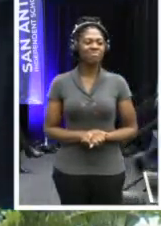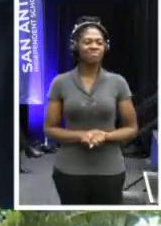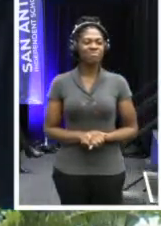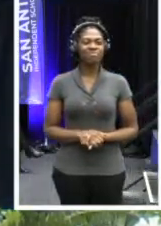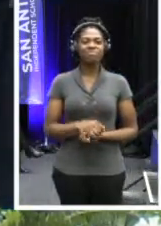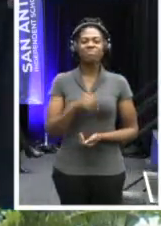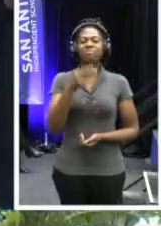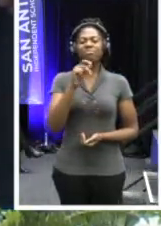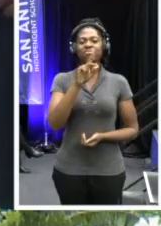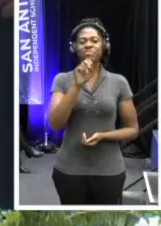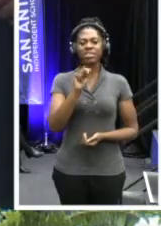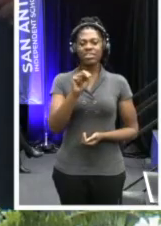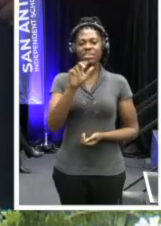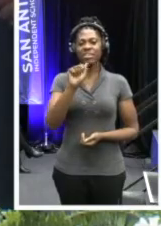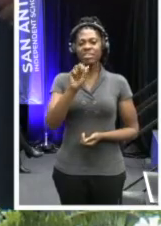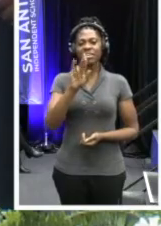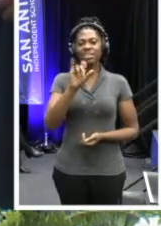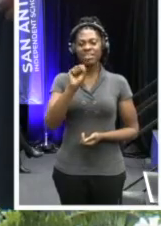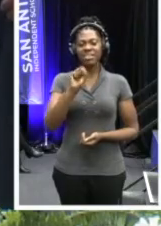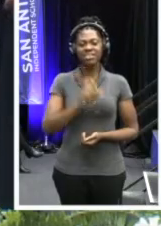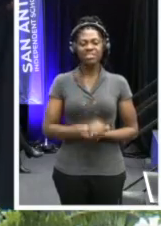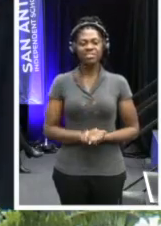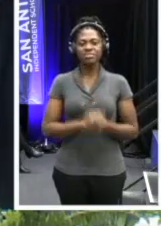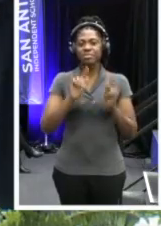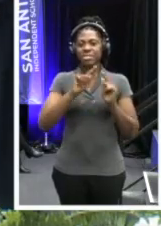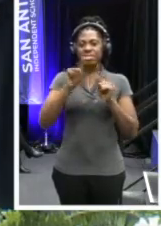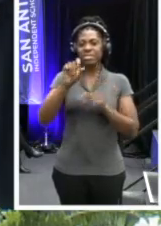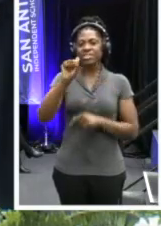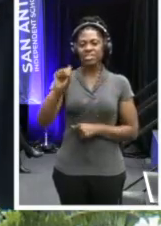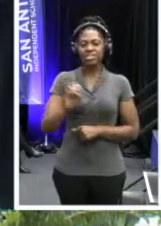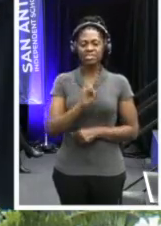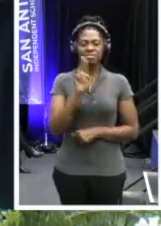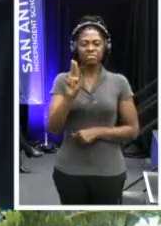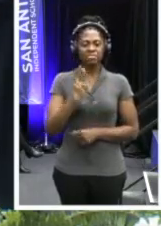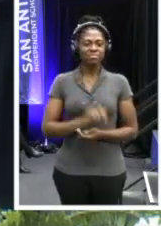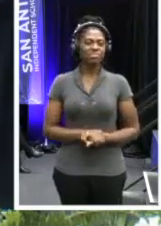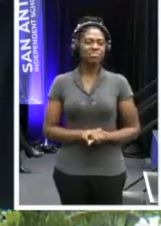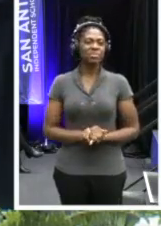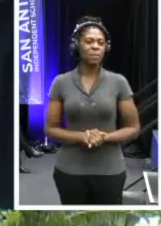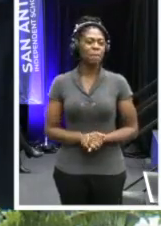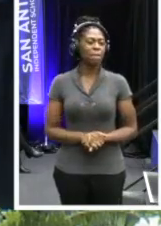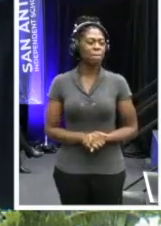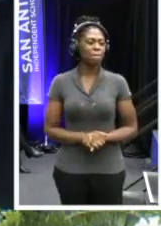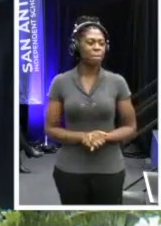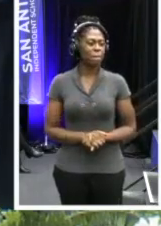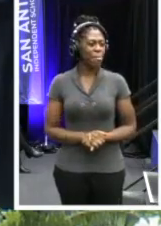Halen Elise Arias will be attending St. Mary's University.